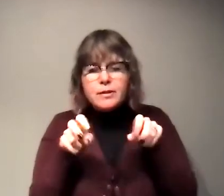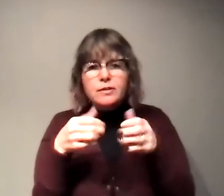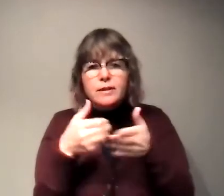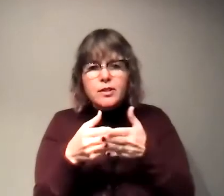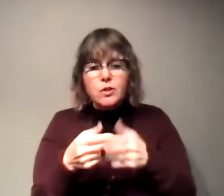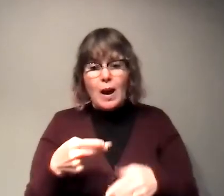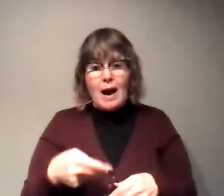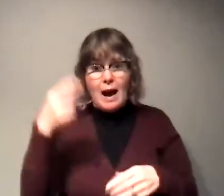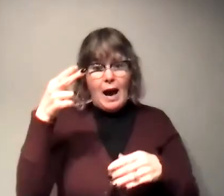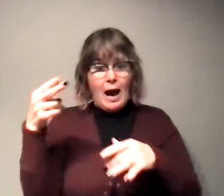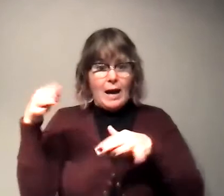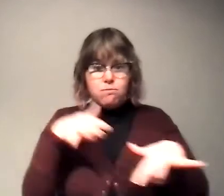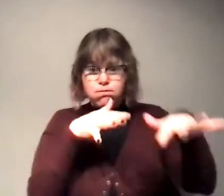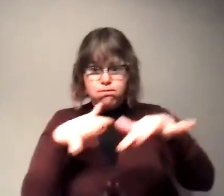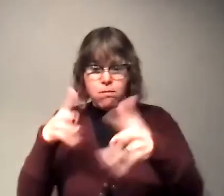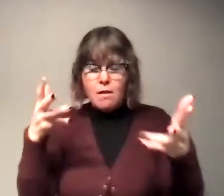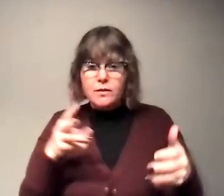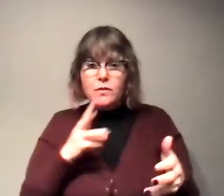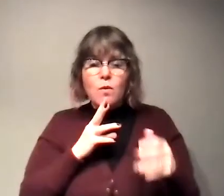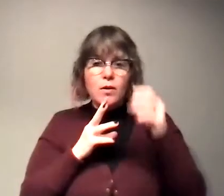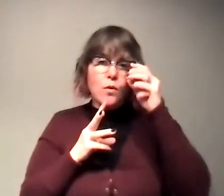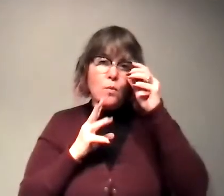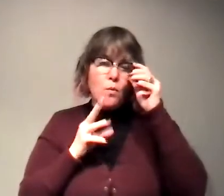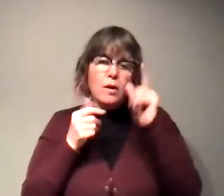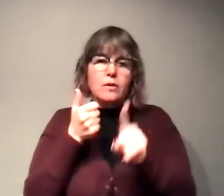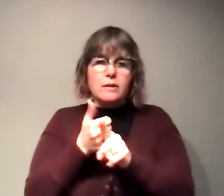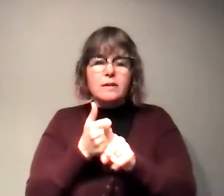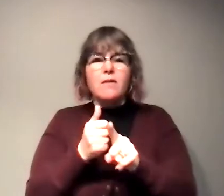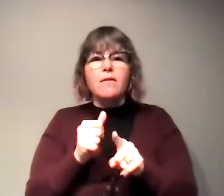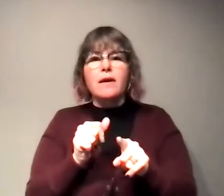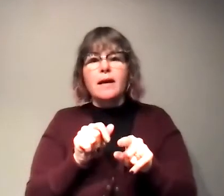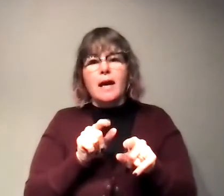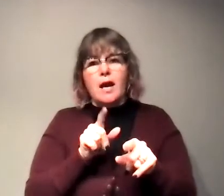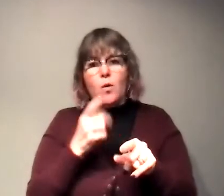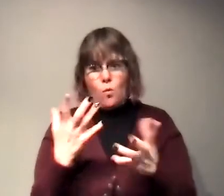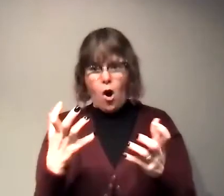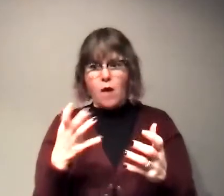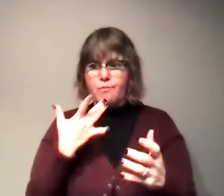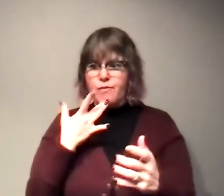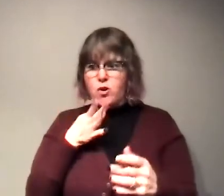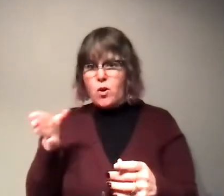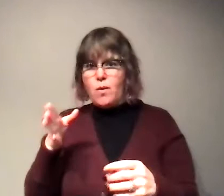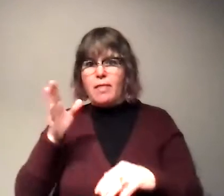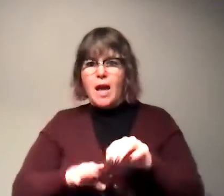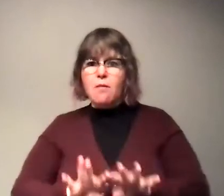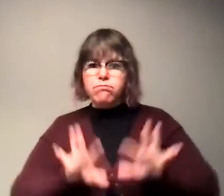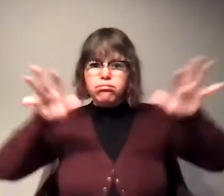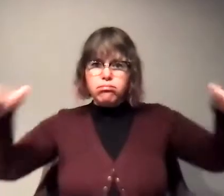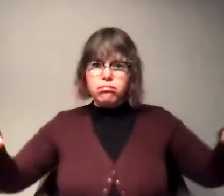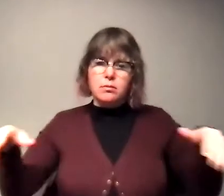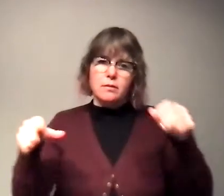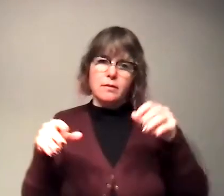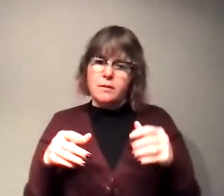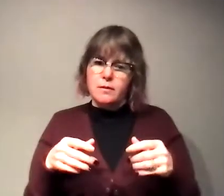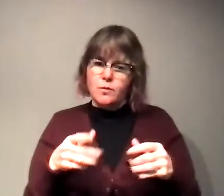high flow events and there's lots of water in there, the water has a place to go that we're happy with it going, not going up over the banks into places where we